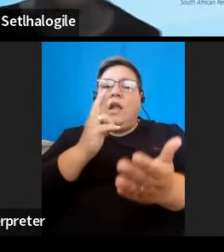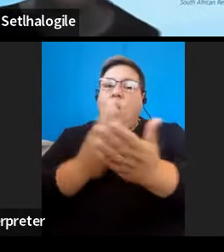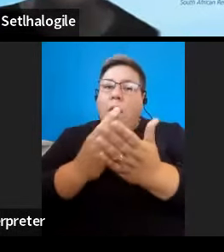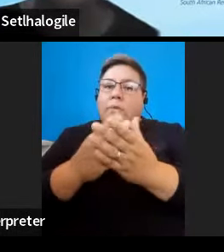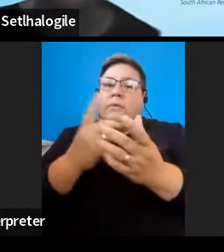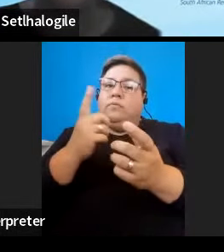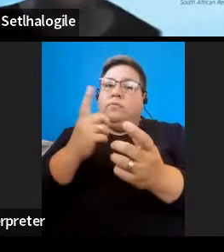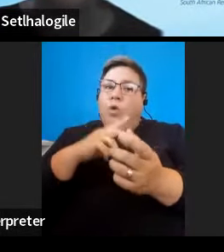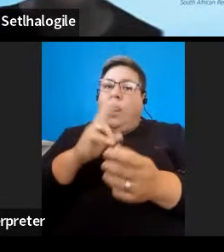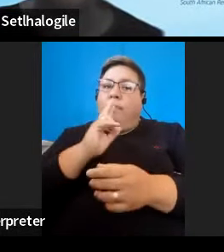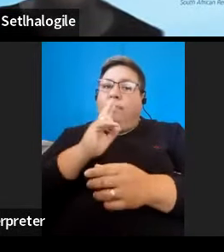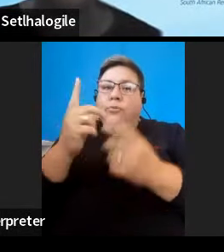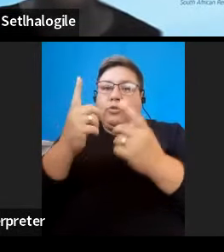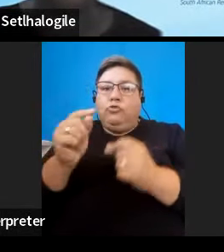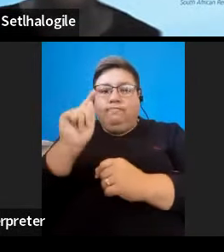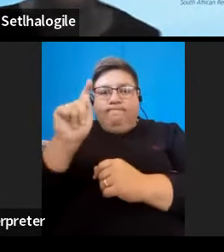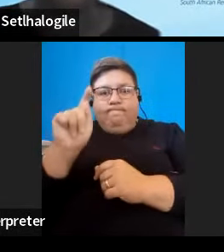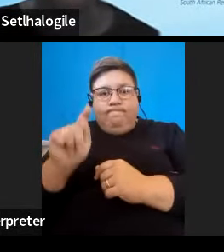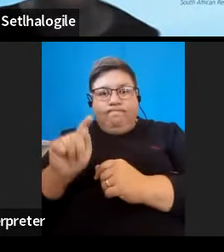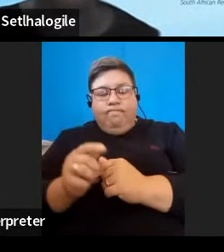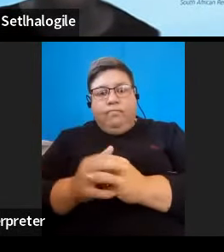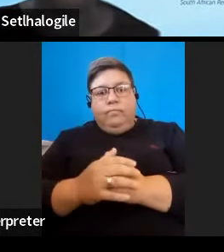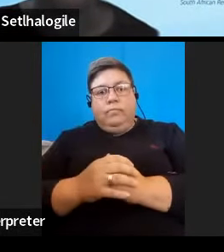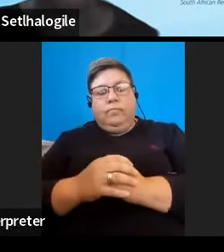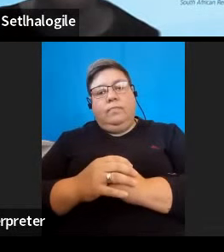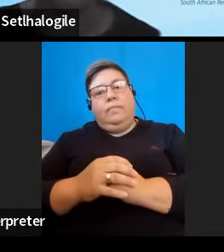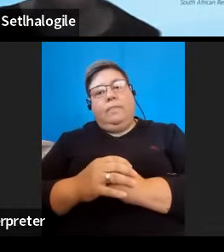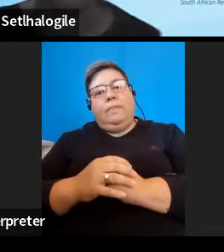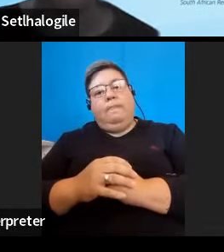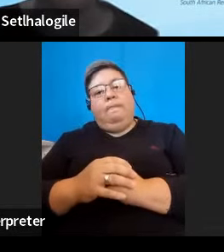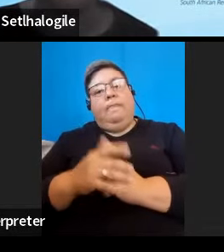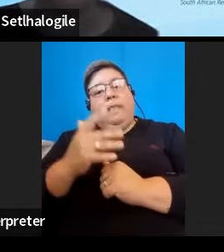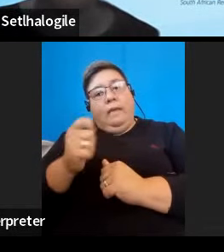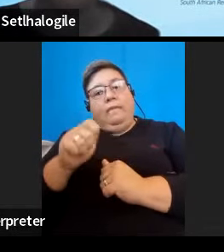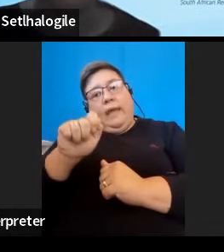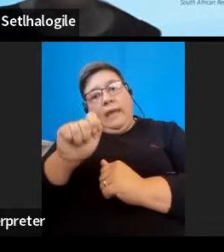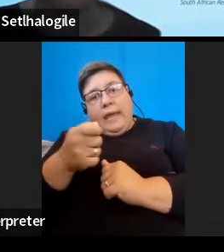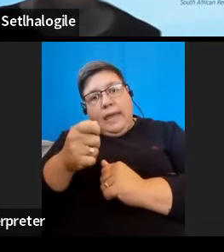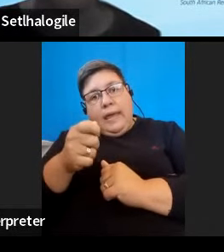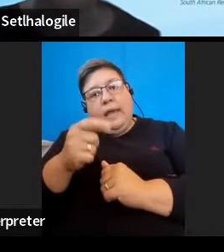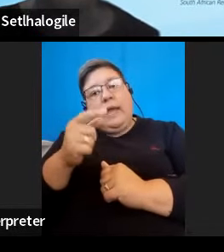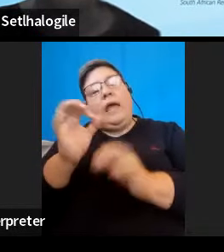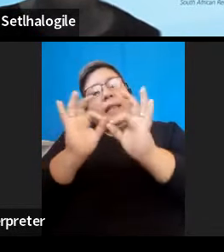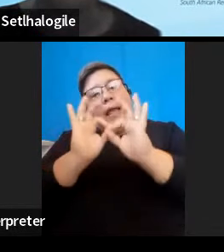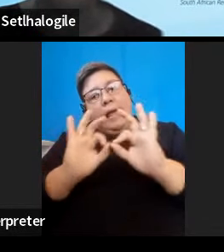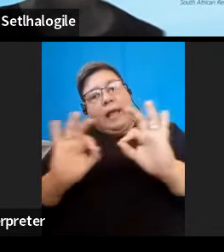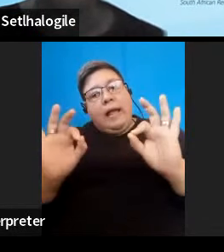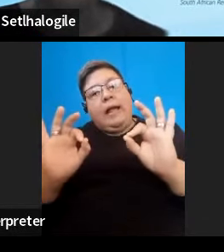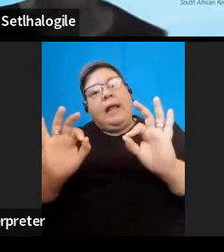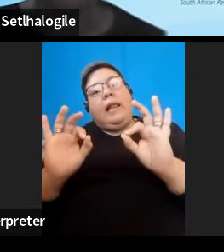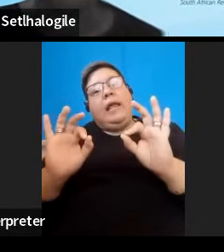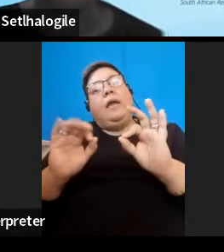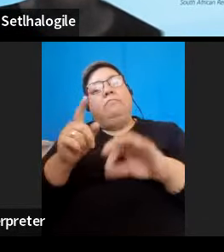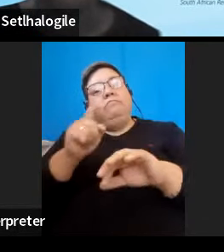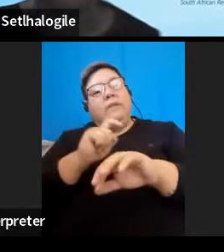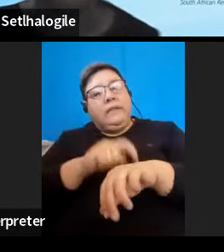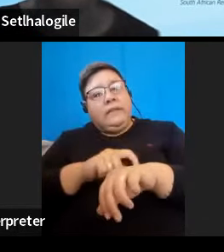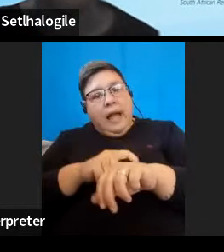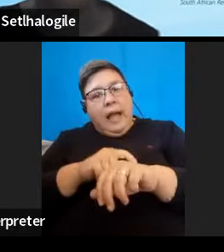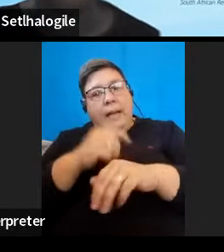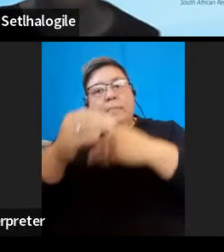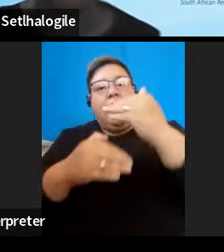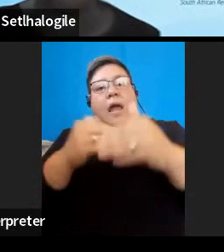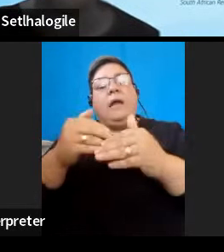this way. And the trade facilitation agreement is very key in terms, or it's very clear in terms of the timelines that it expects